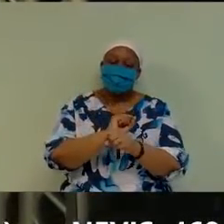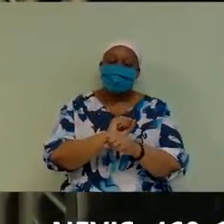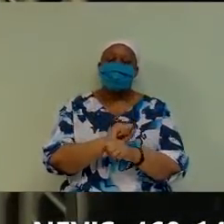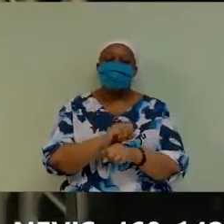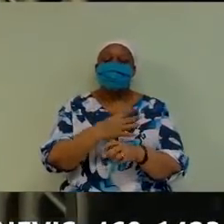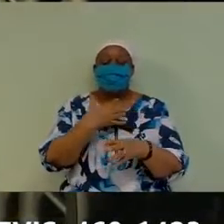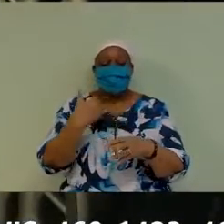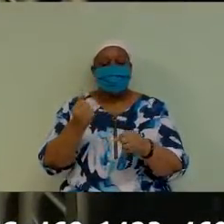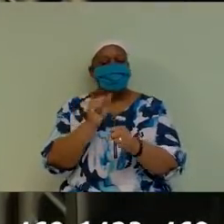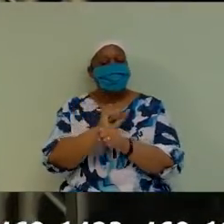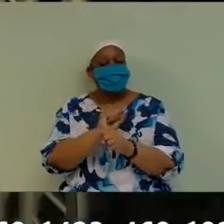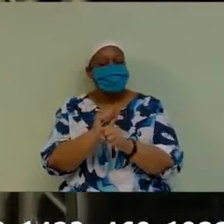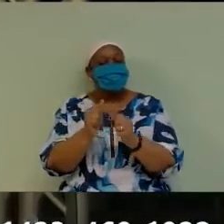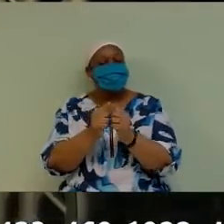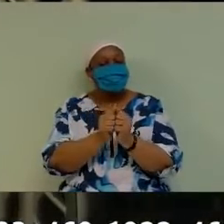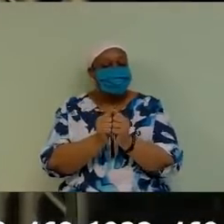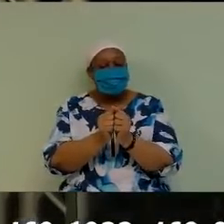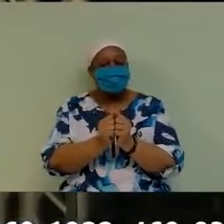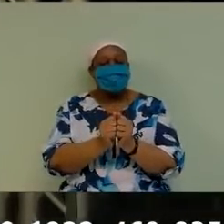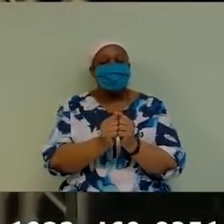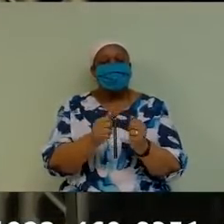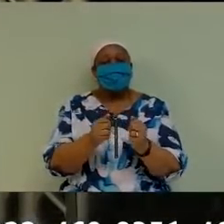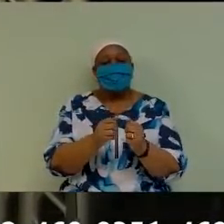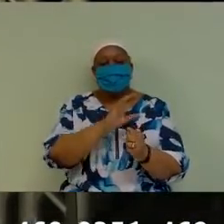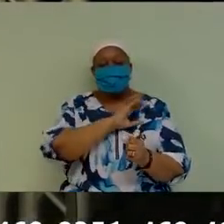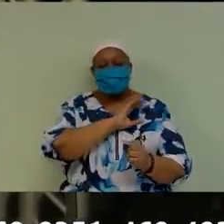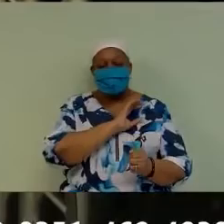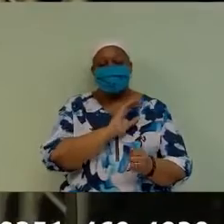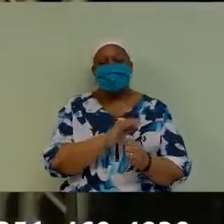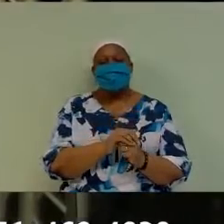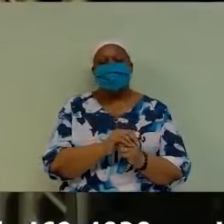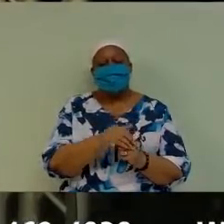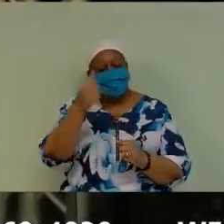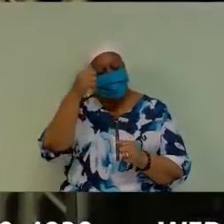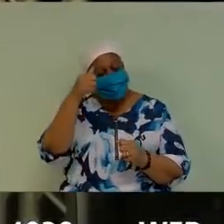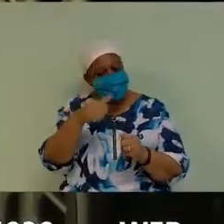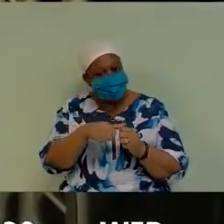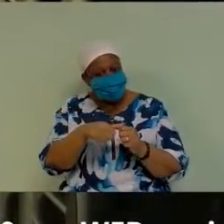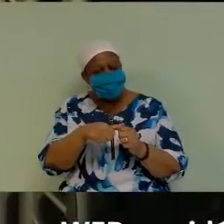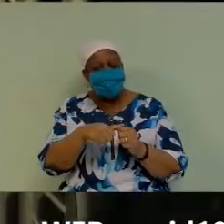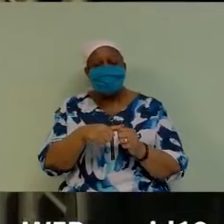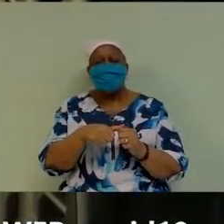your cooperation. We also wish to remind the public that the